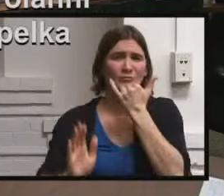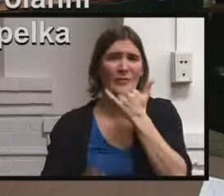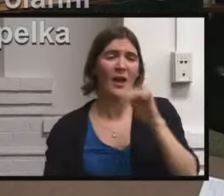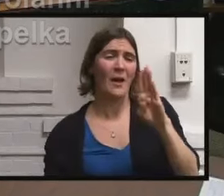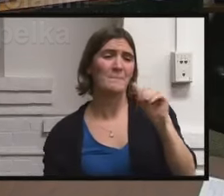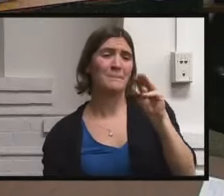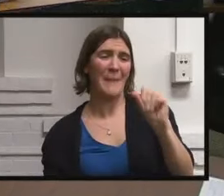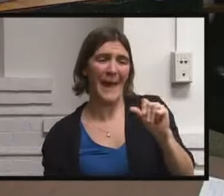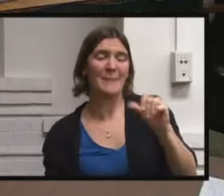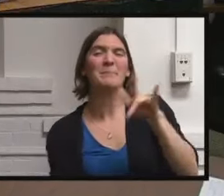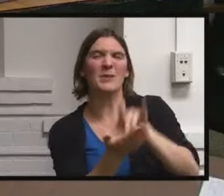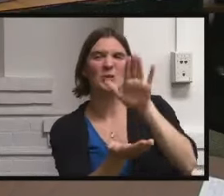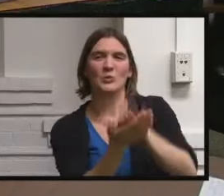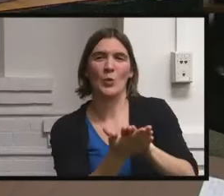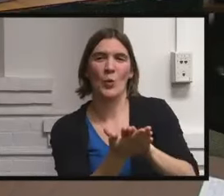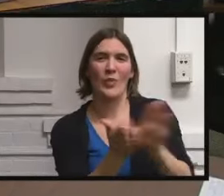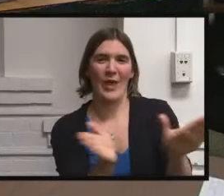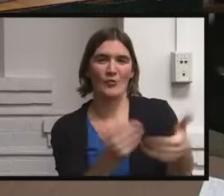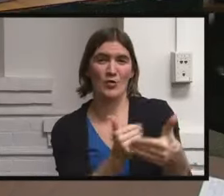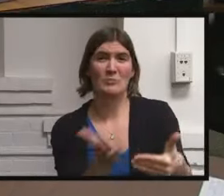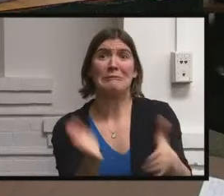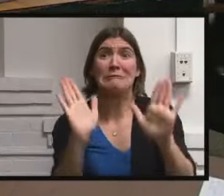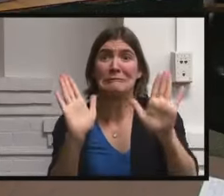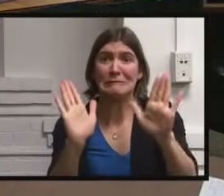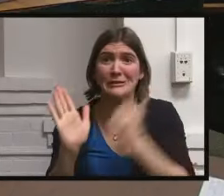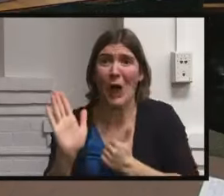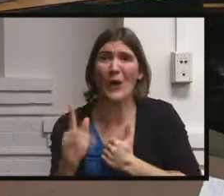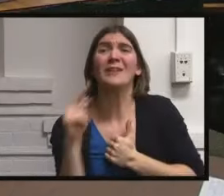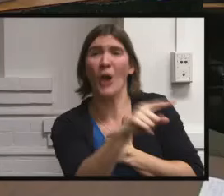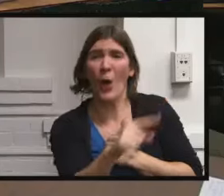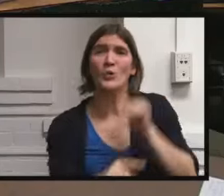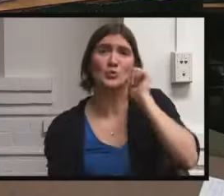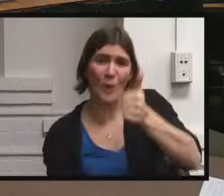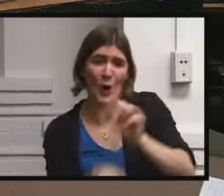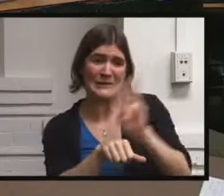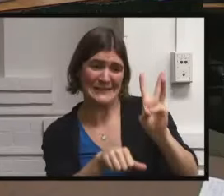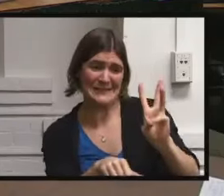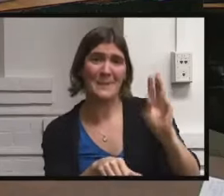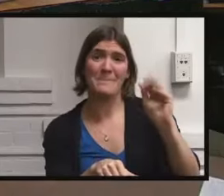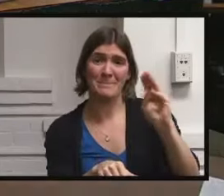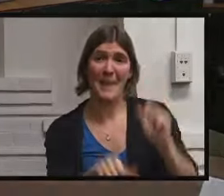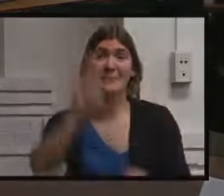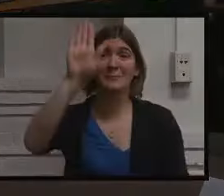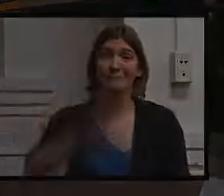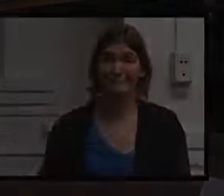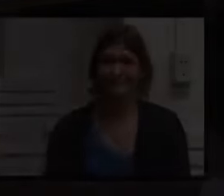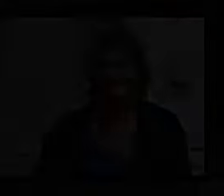No, at the BAMS multipurpose room. I'm sorry, at the BAMS multipurpose room. Good night.